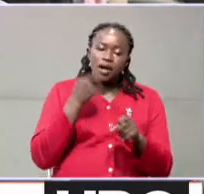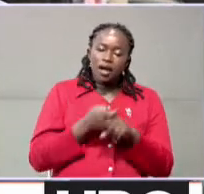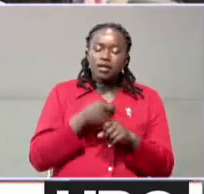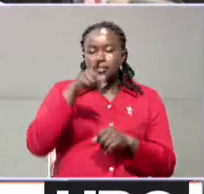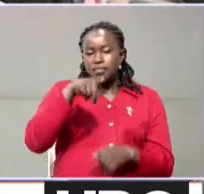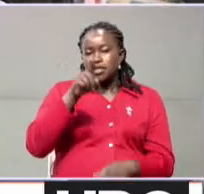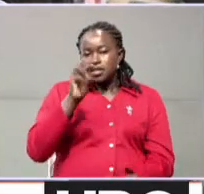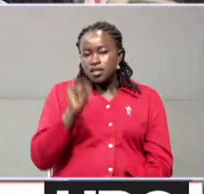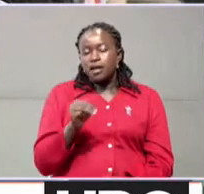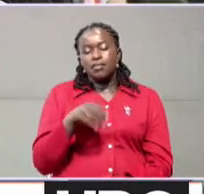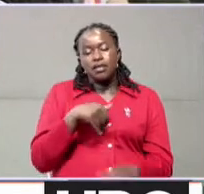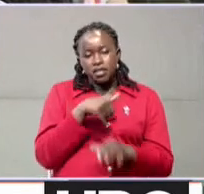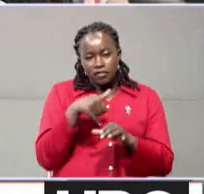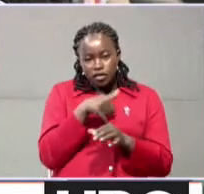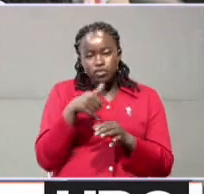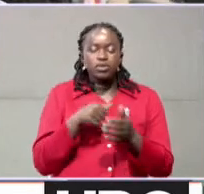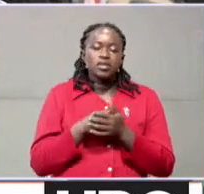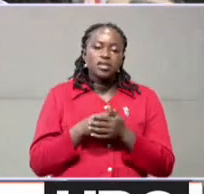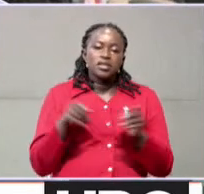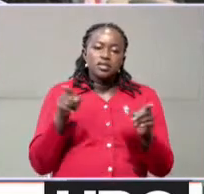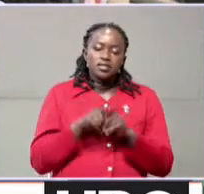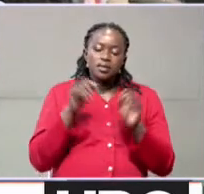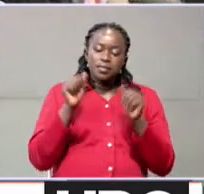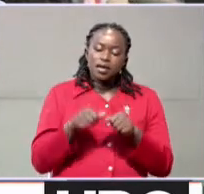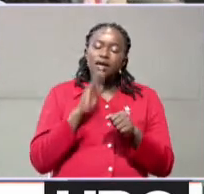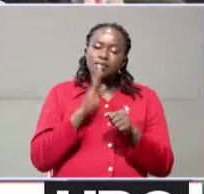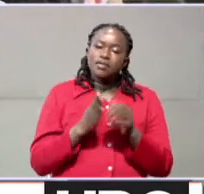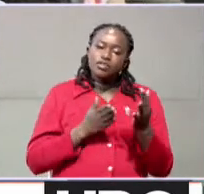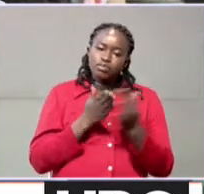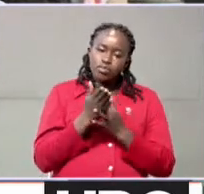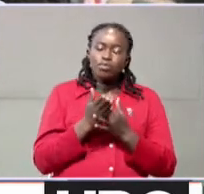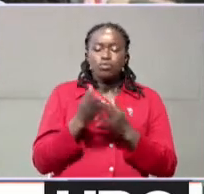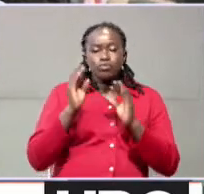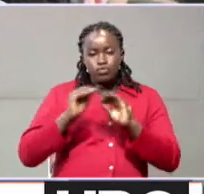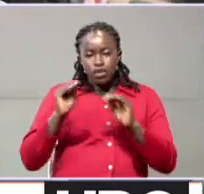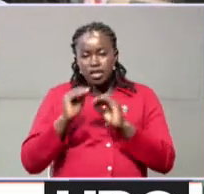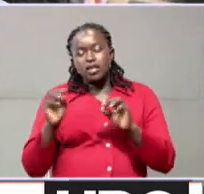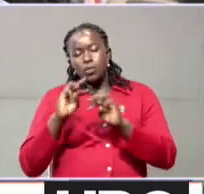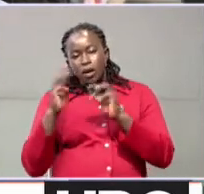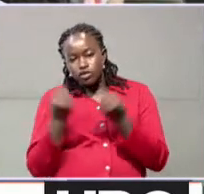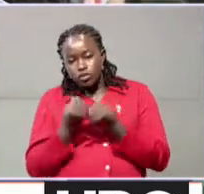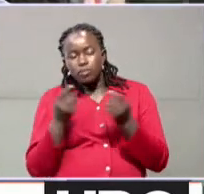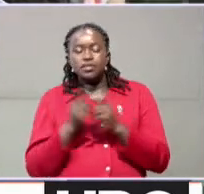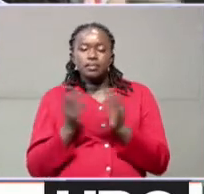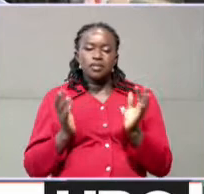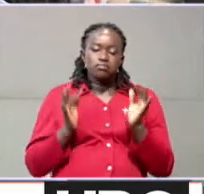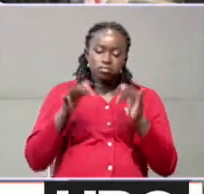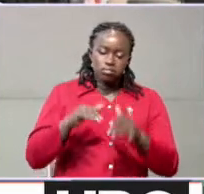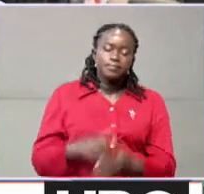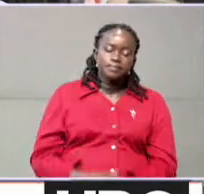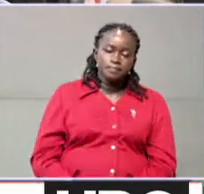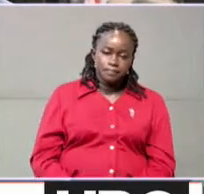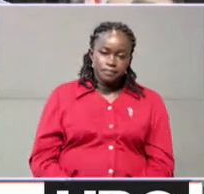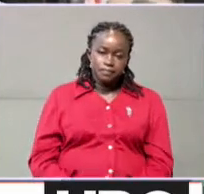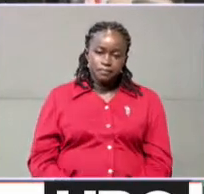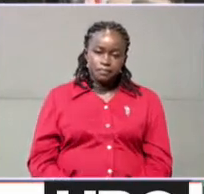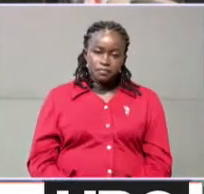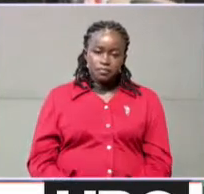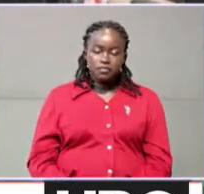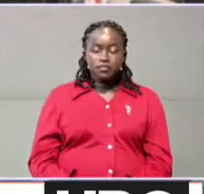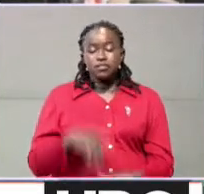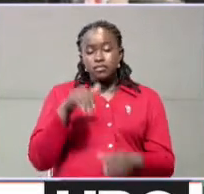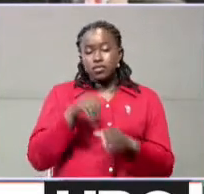intervention this can be through training workshops and seminars in